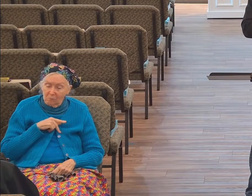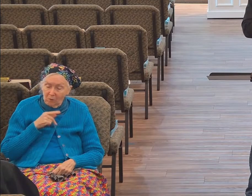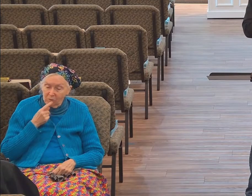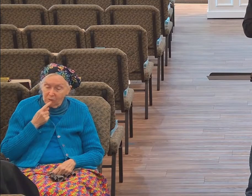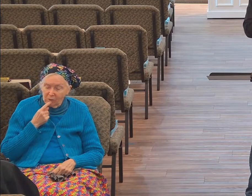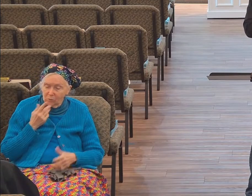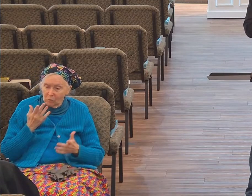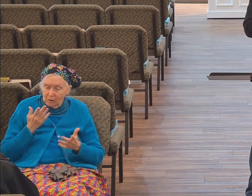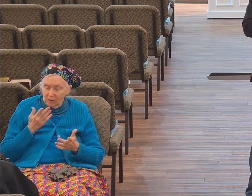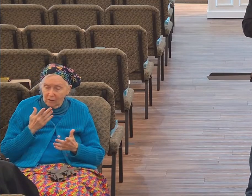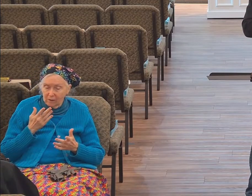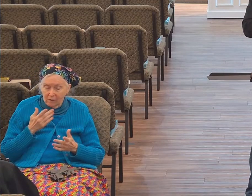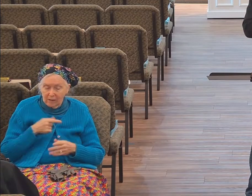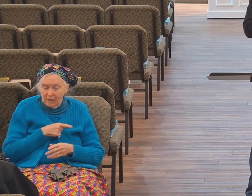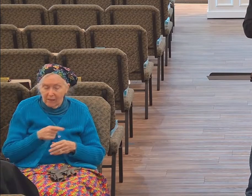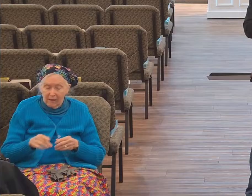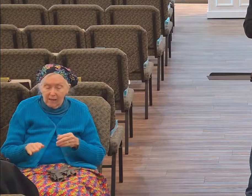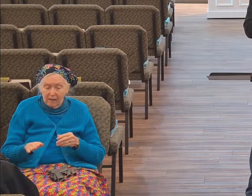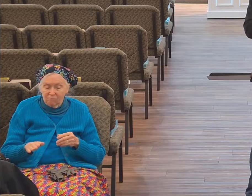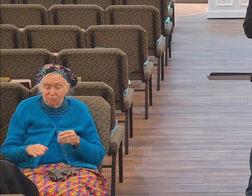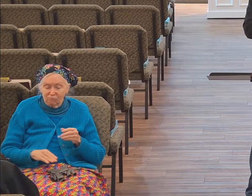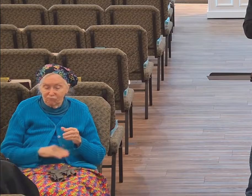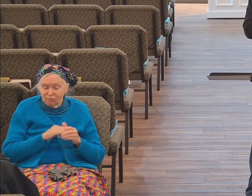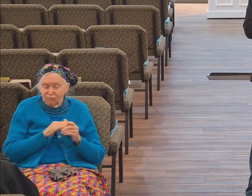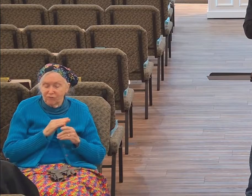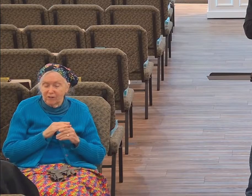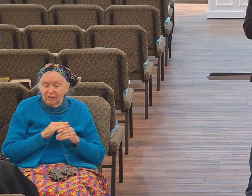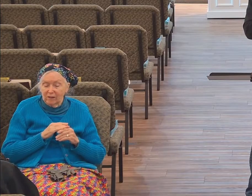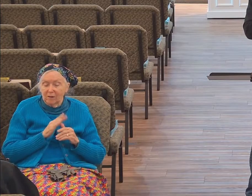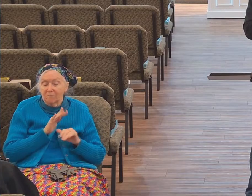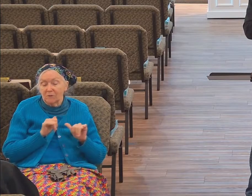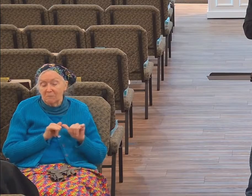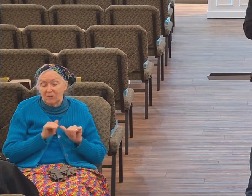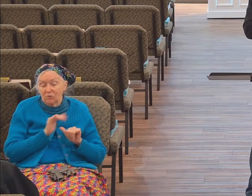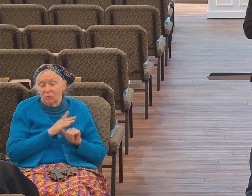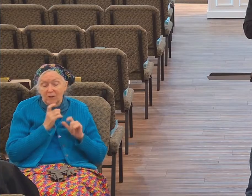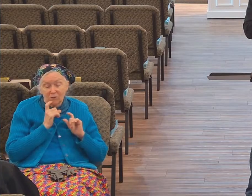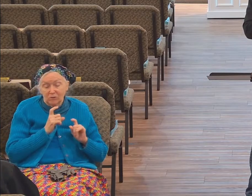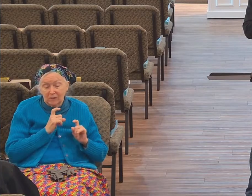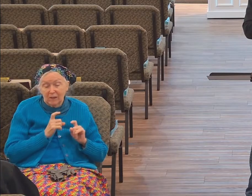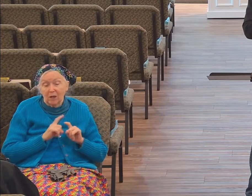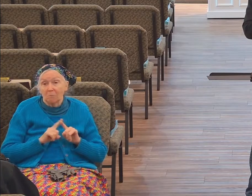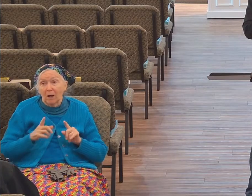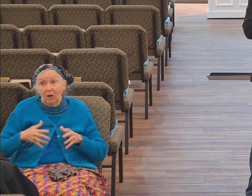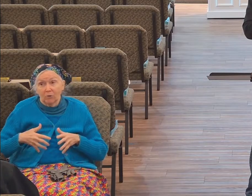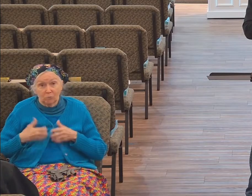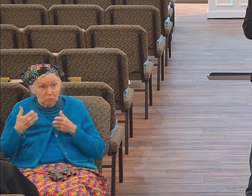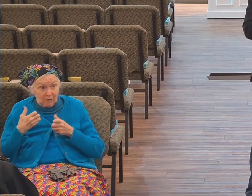They constantly fill up the measure of sins, but wrath has come upon them